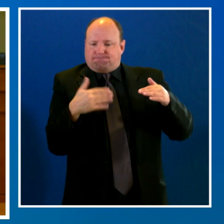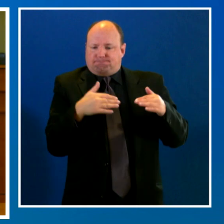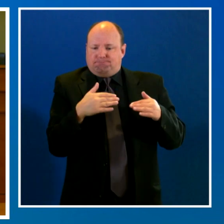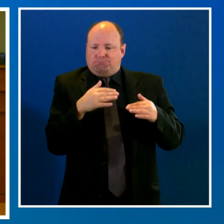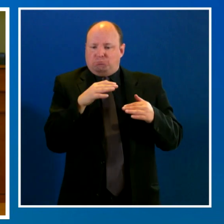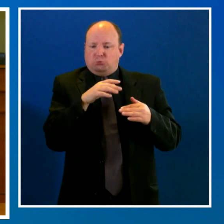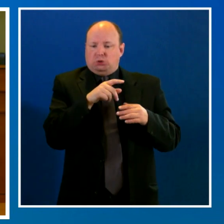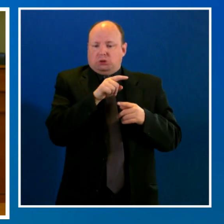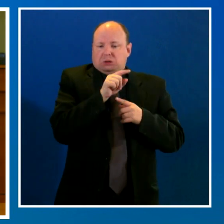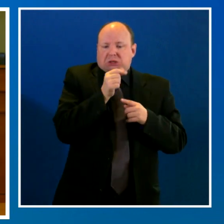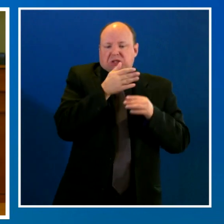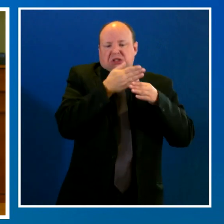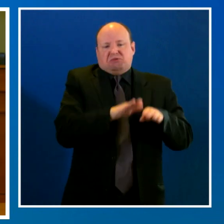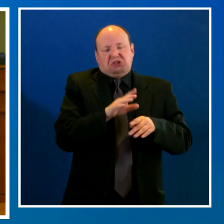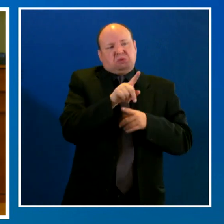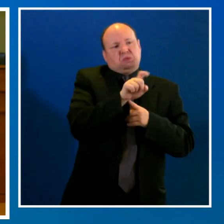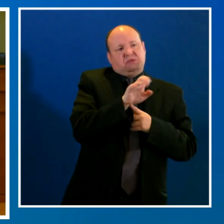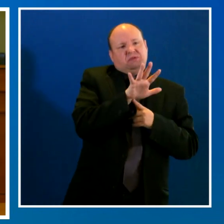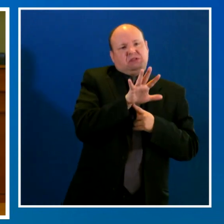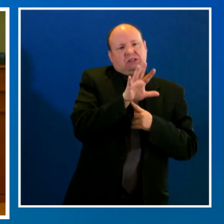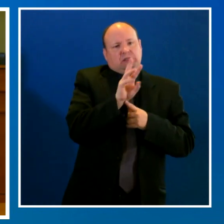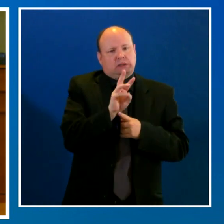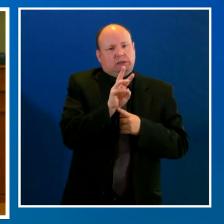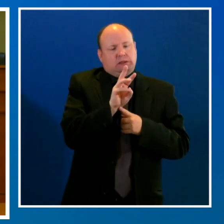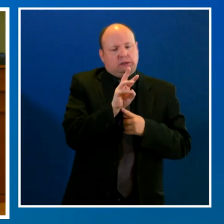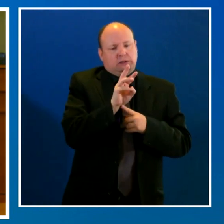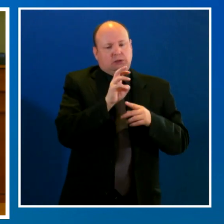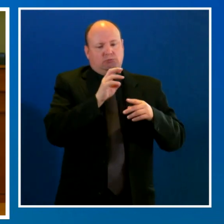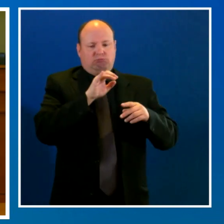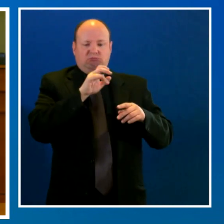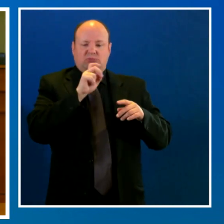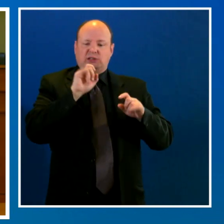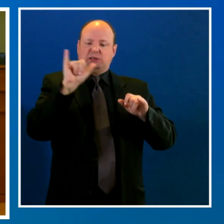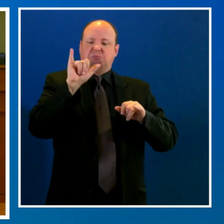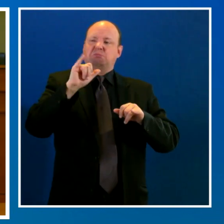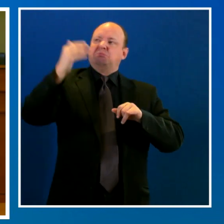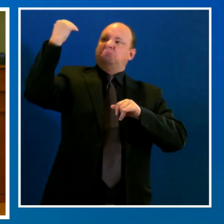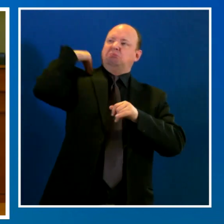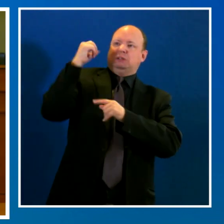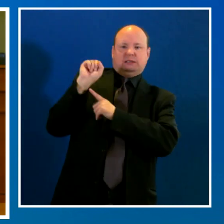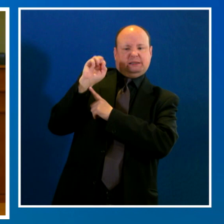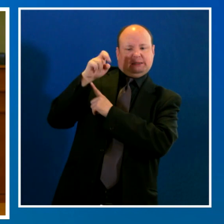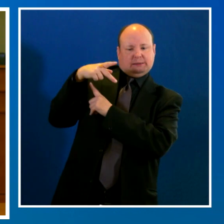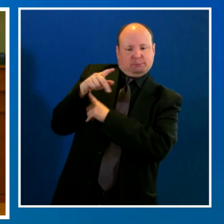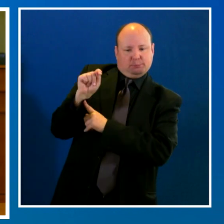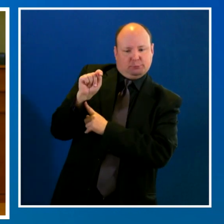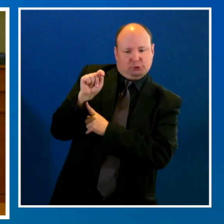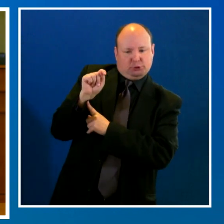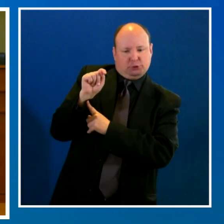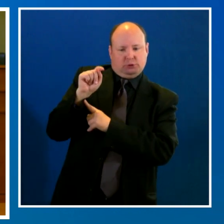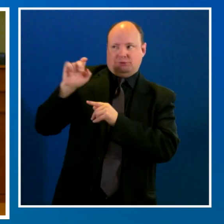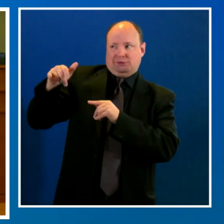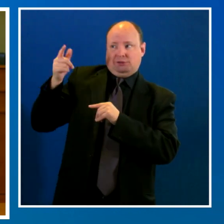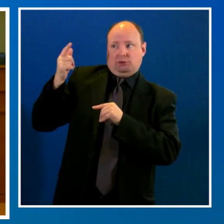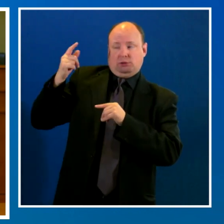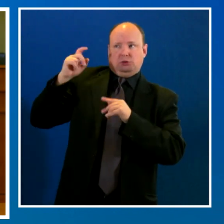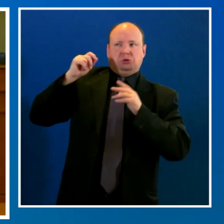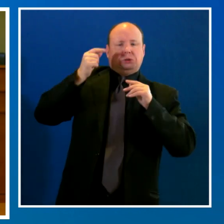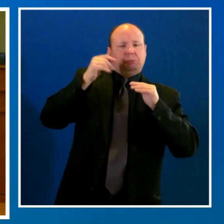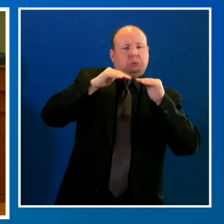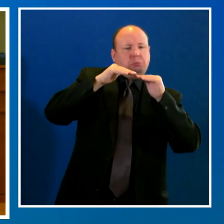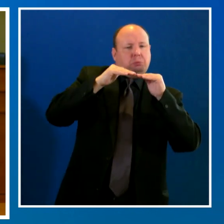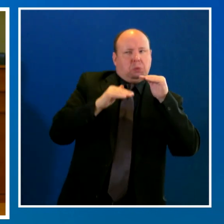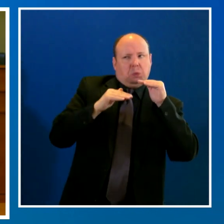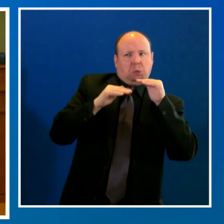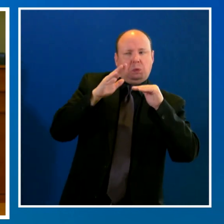Although there is a lot we can't control about the COVID-19 pandemic, we can control our own behavior and try